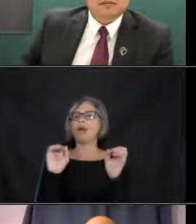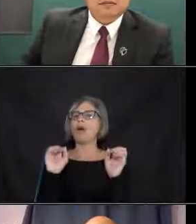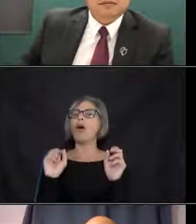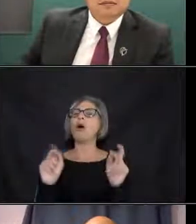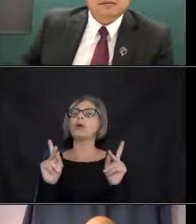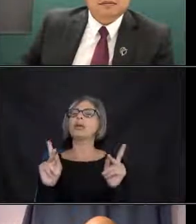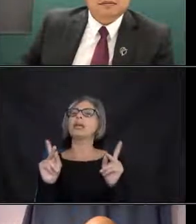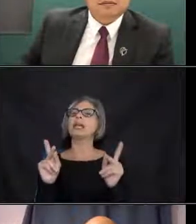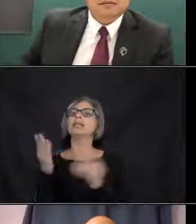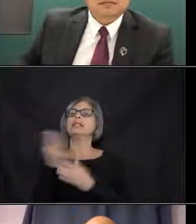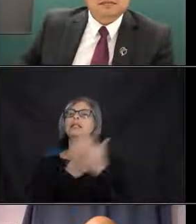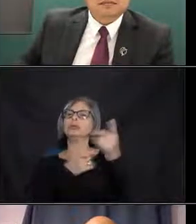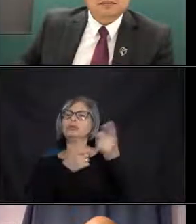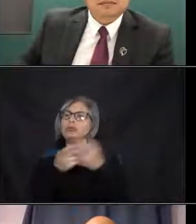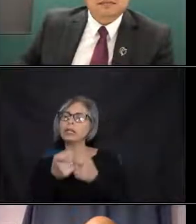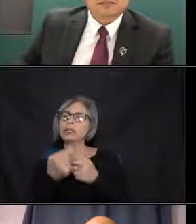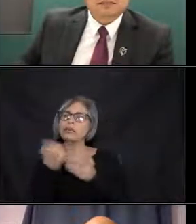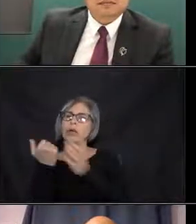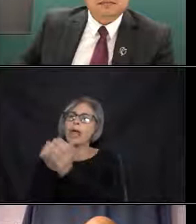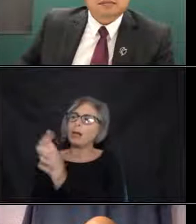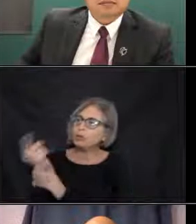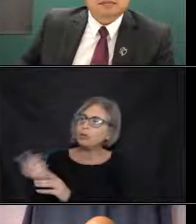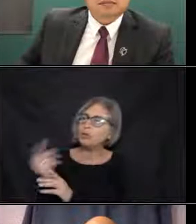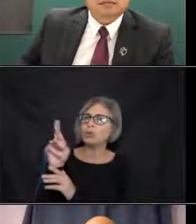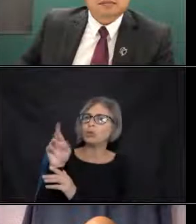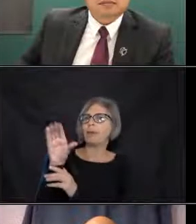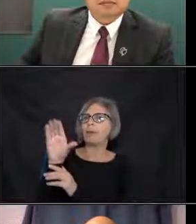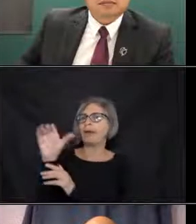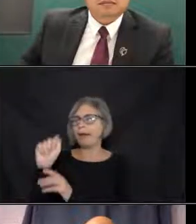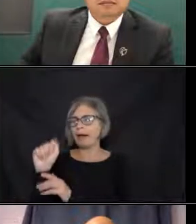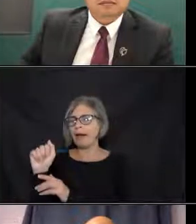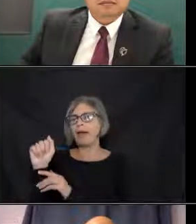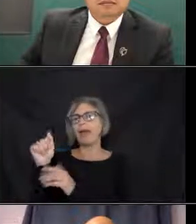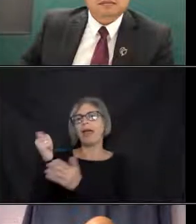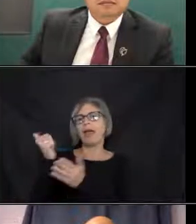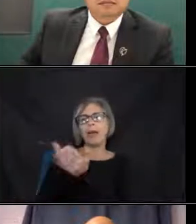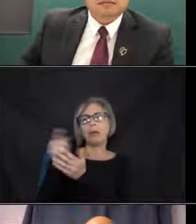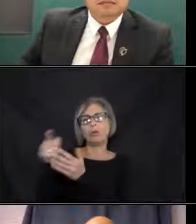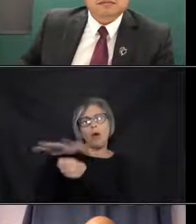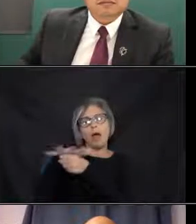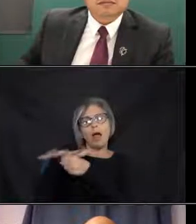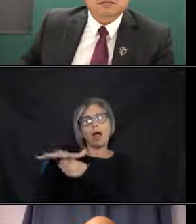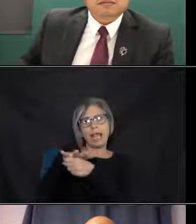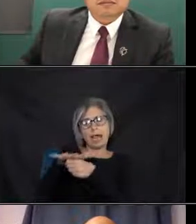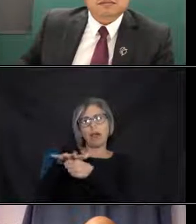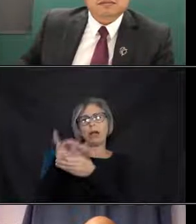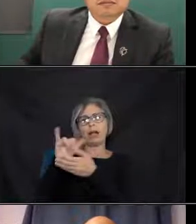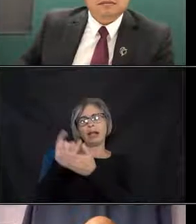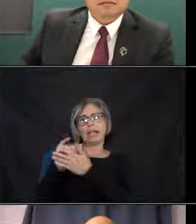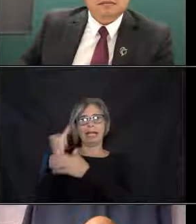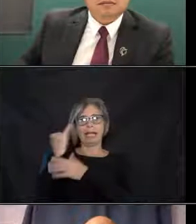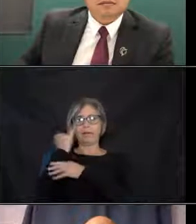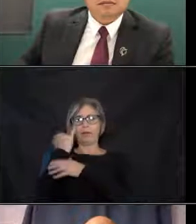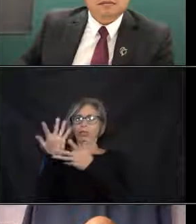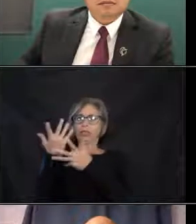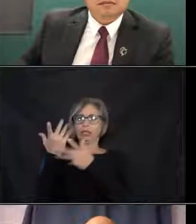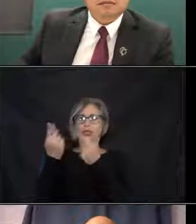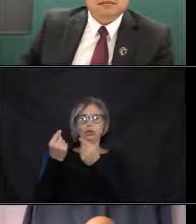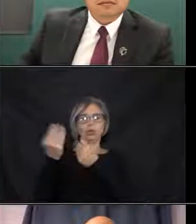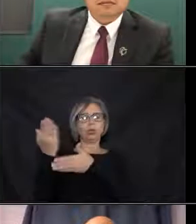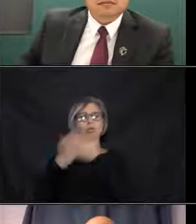some direction then, Rebecca, to help with one of the areas or to see what we can do